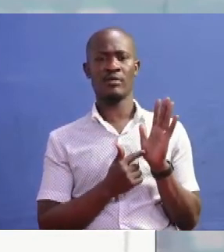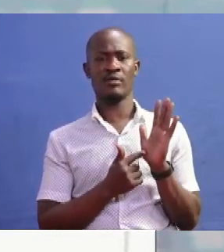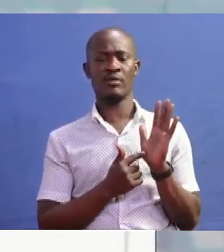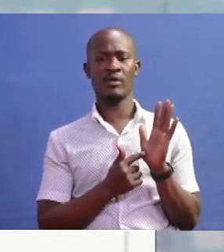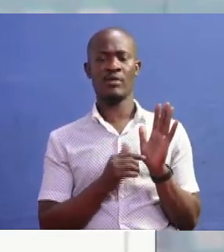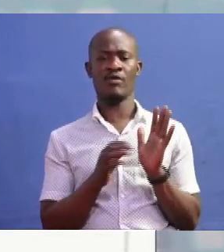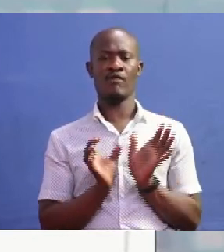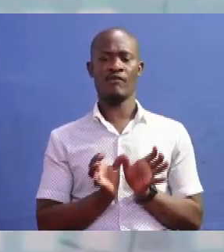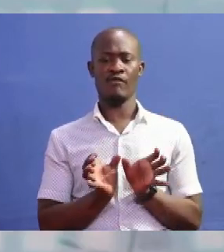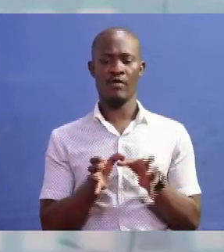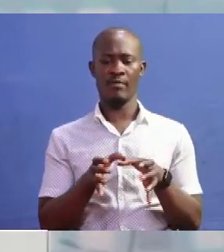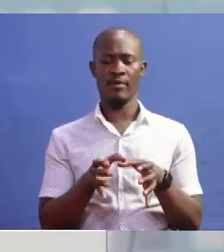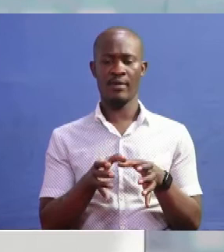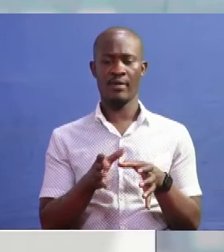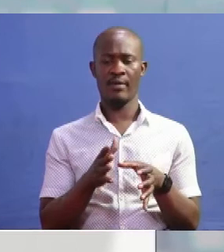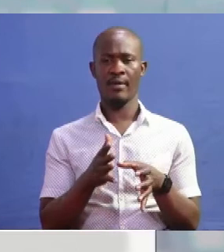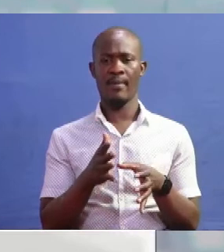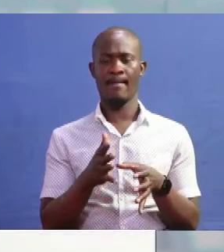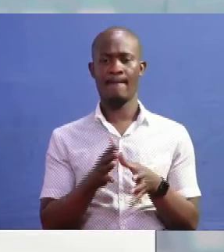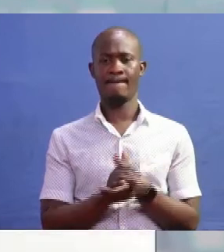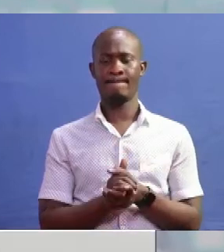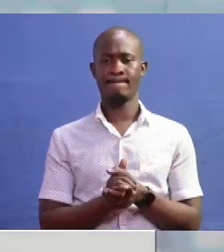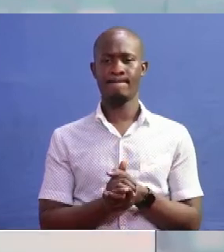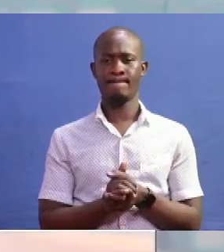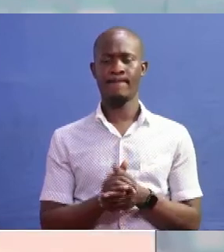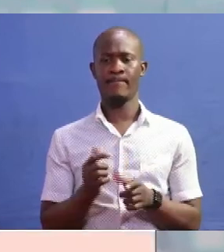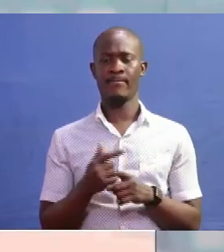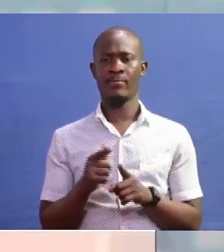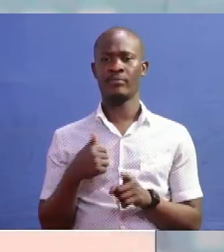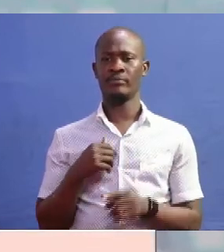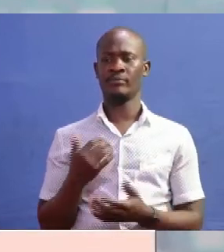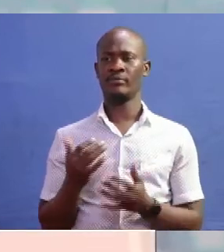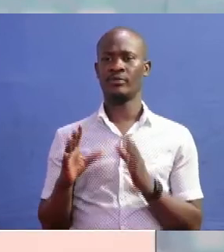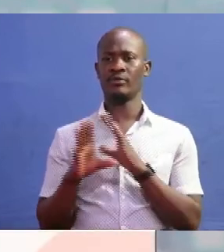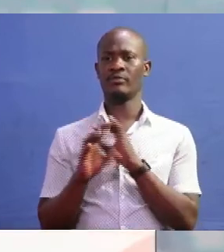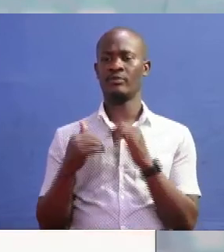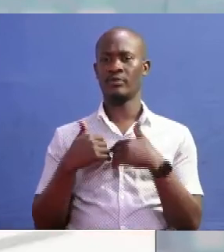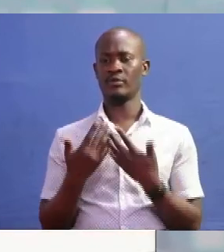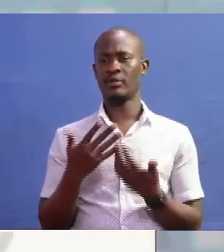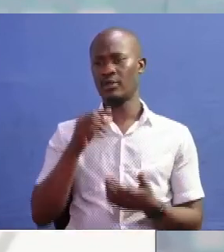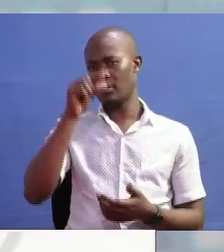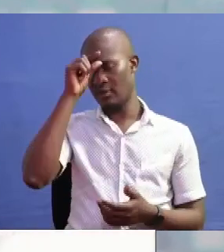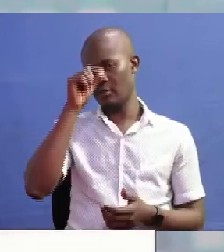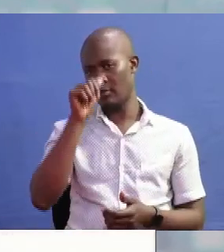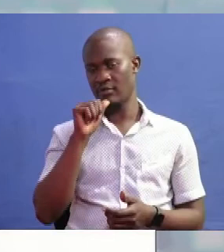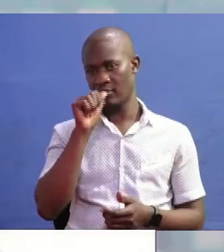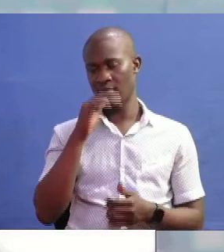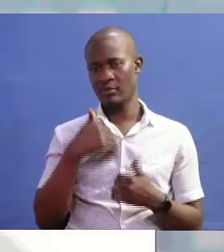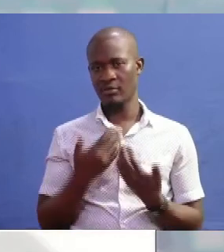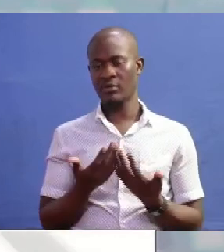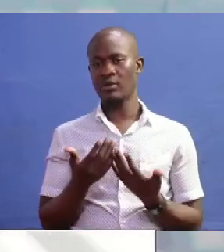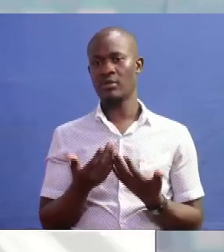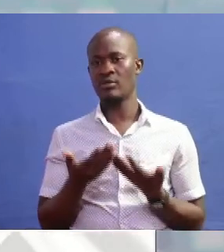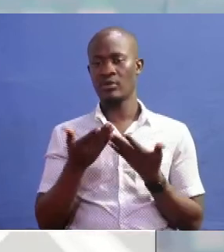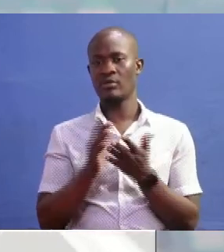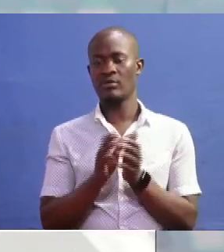listing of companies at the NSE, but the president recently and the government promised to list several companies, and